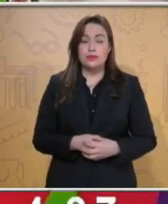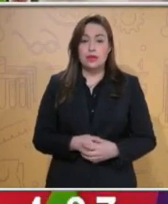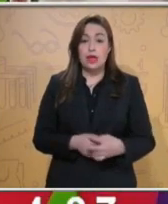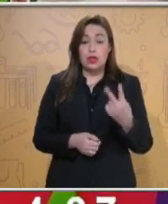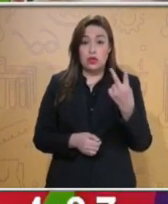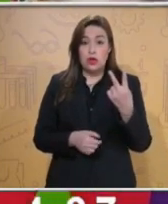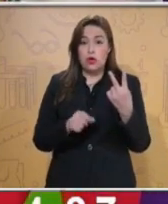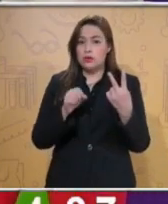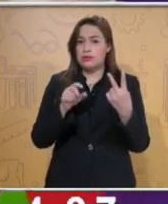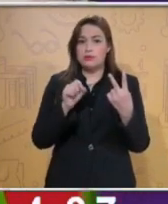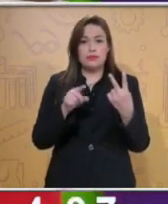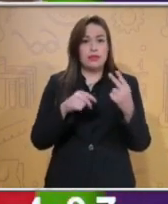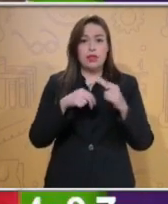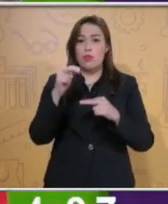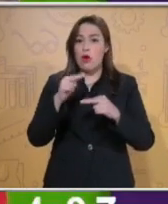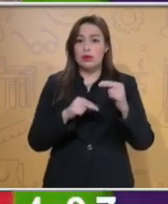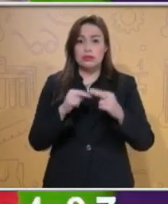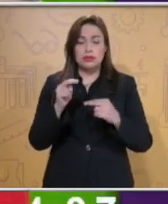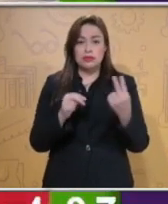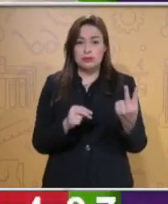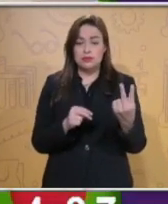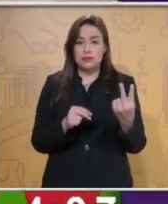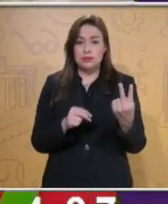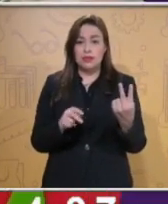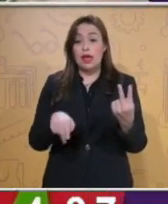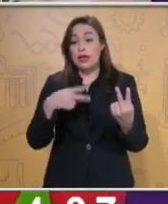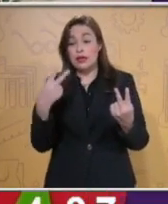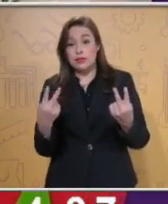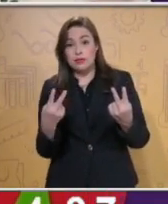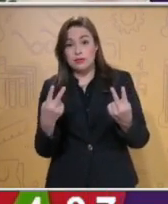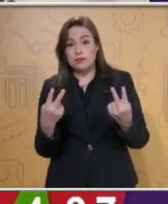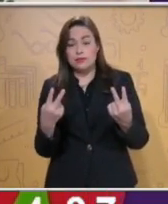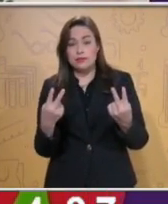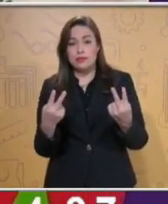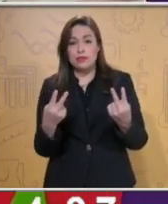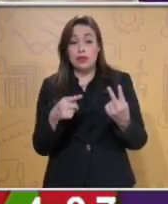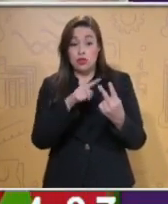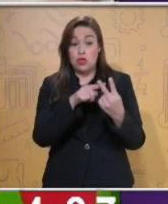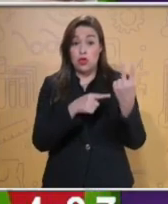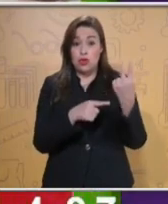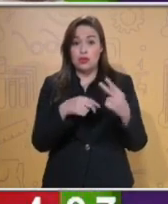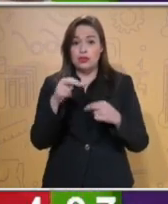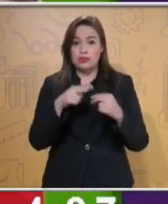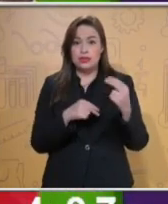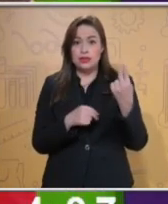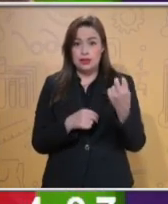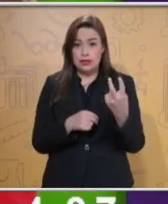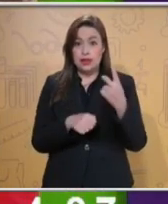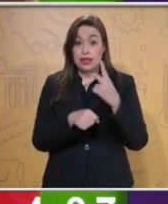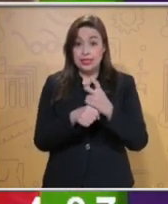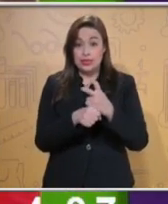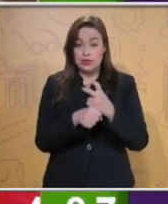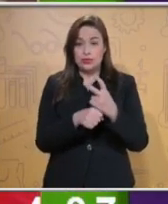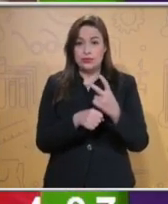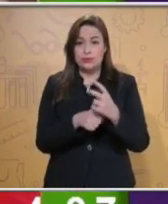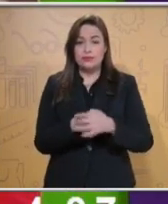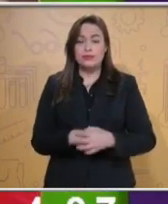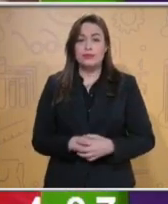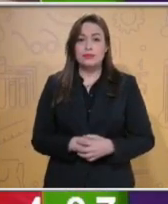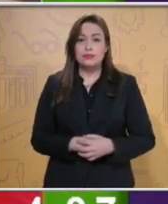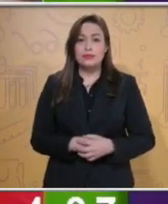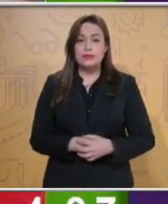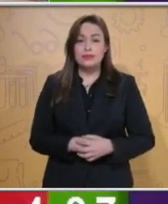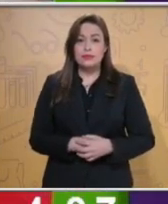level and 2 panels in the second level. We said that each level is going to be